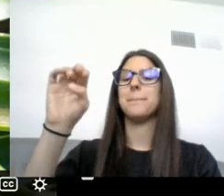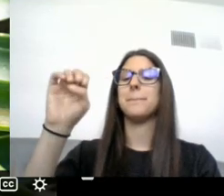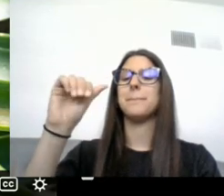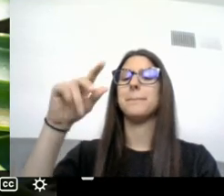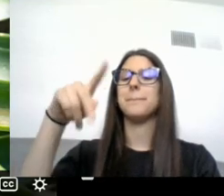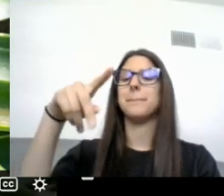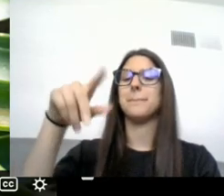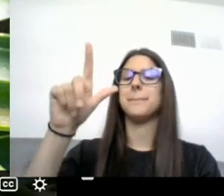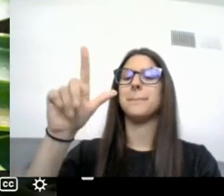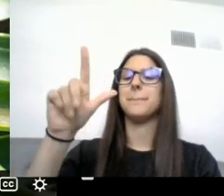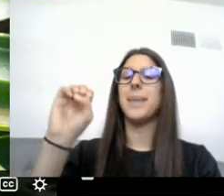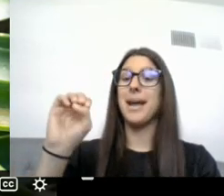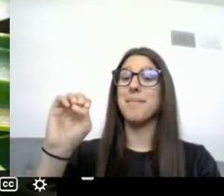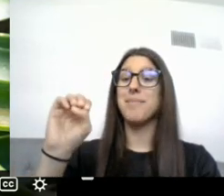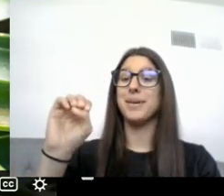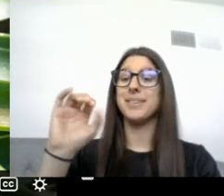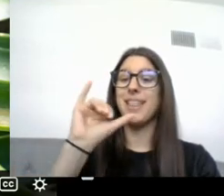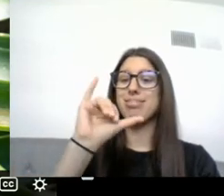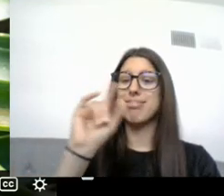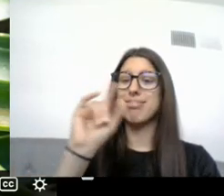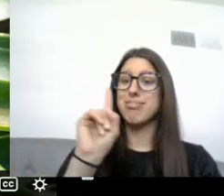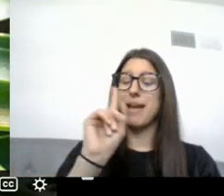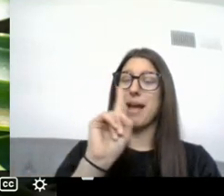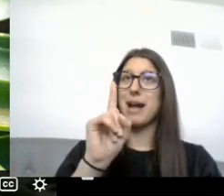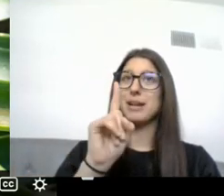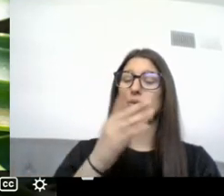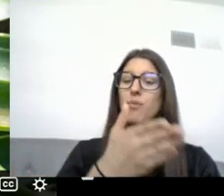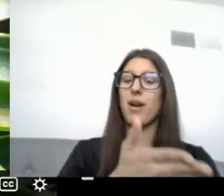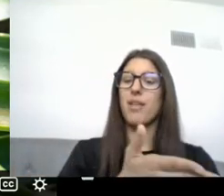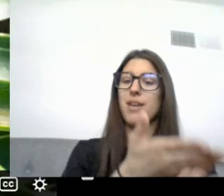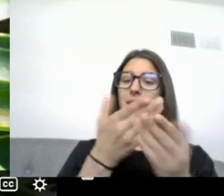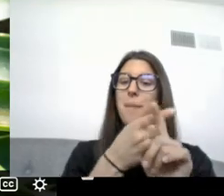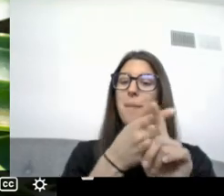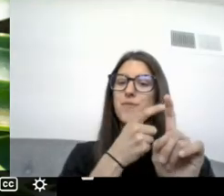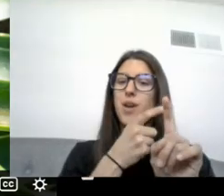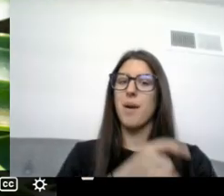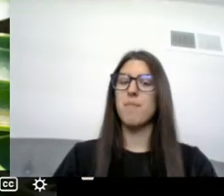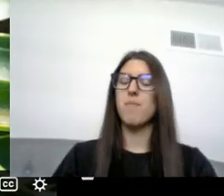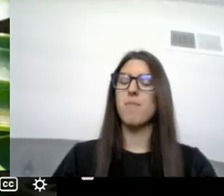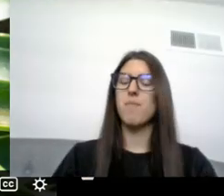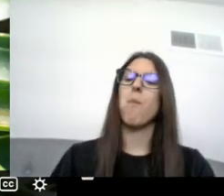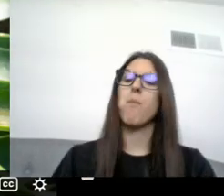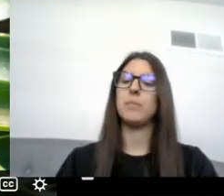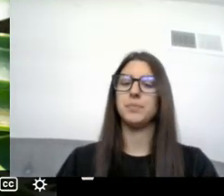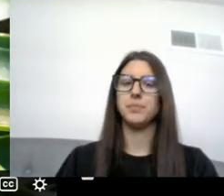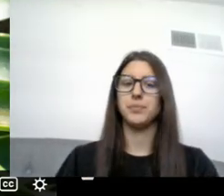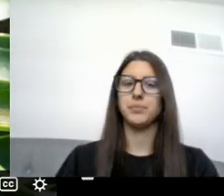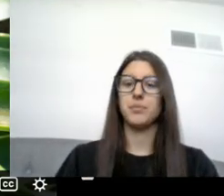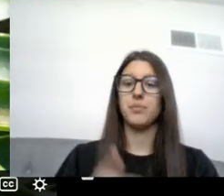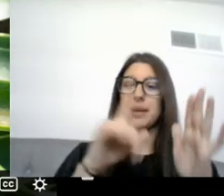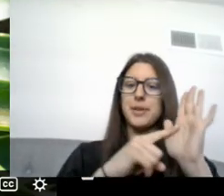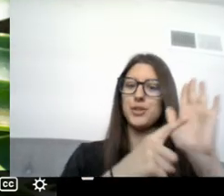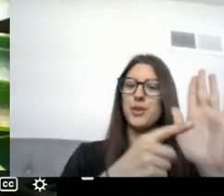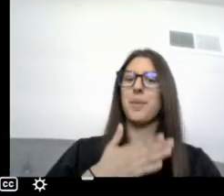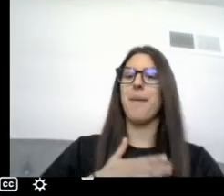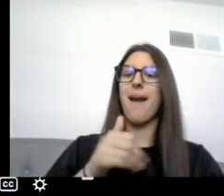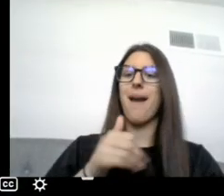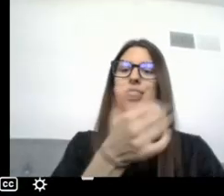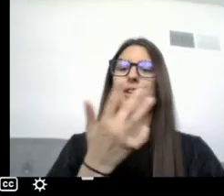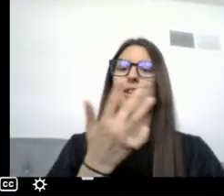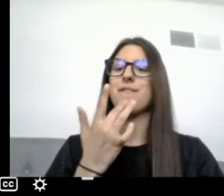from. I found this at a plant store for $10. I couldn't believe it. Oh, but actually, let me show you one of my other favorite plants I